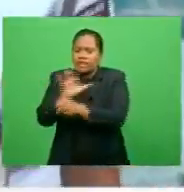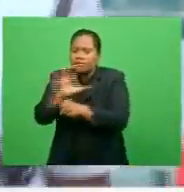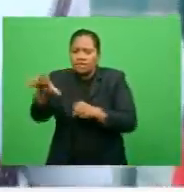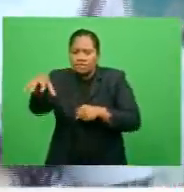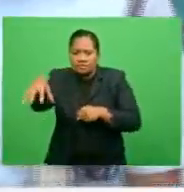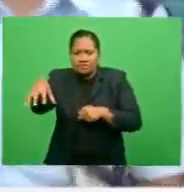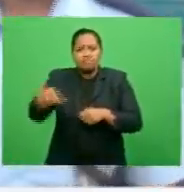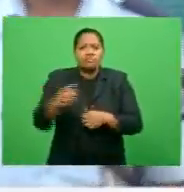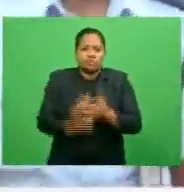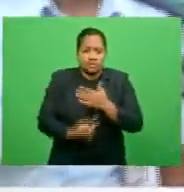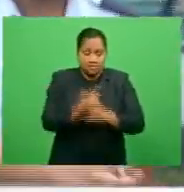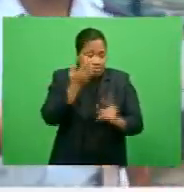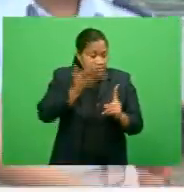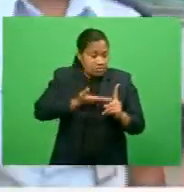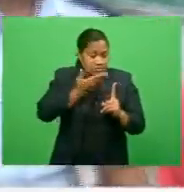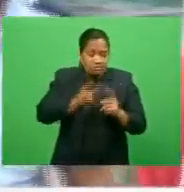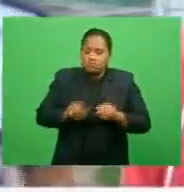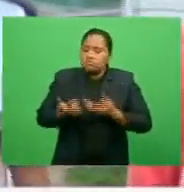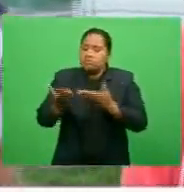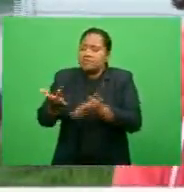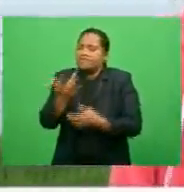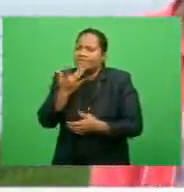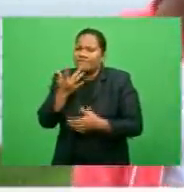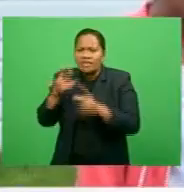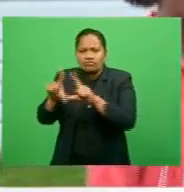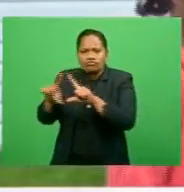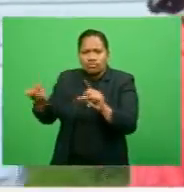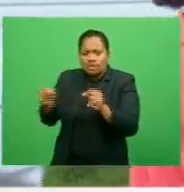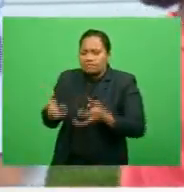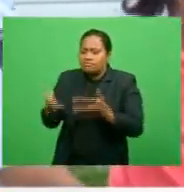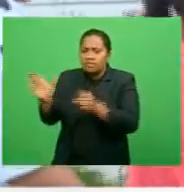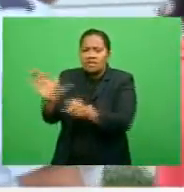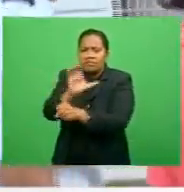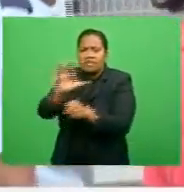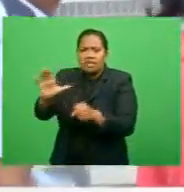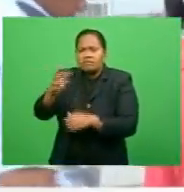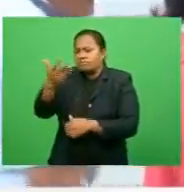Devi allegedly presented a fake cheque to the company amounting to